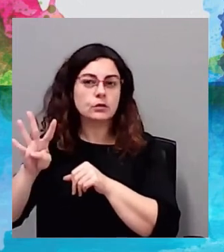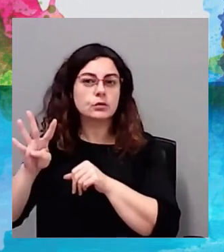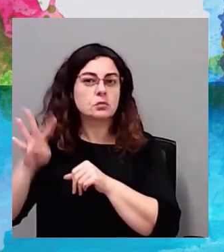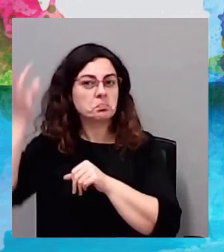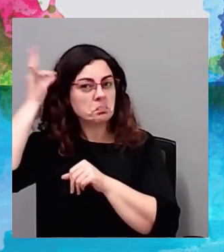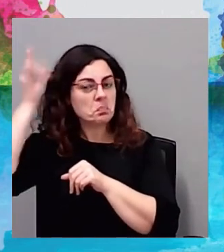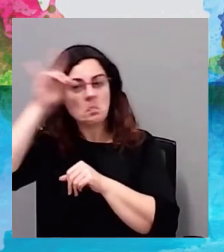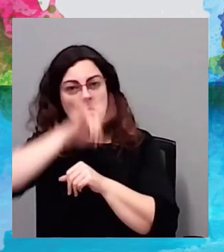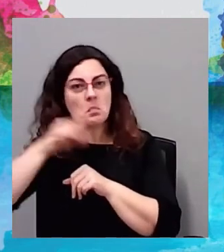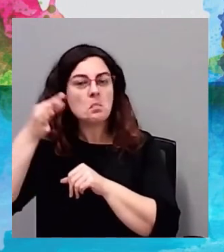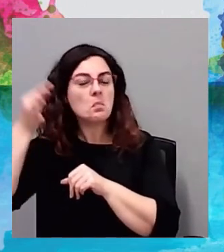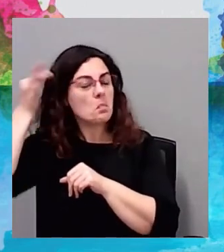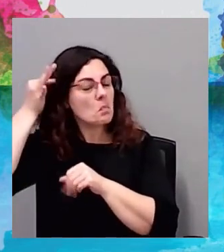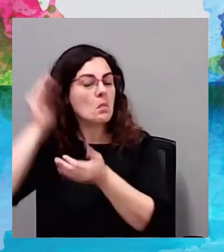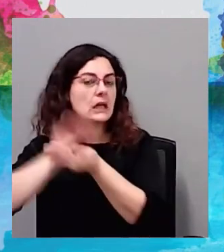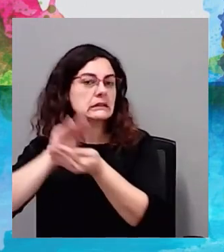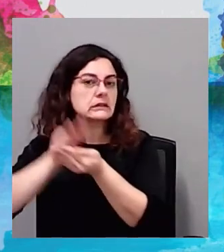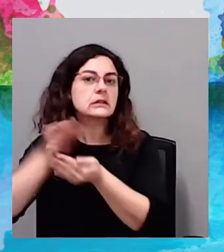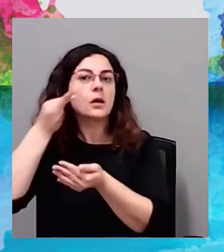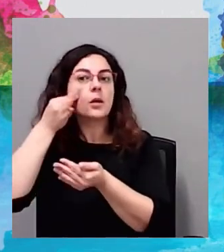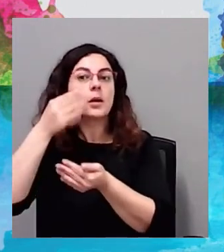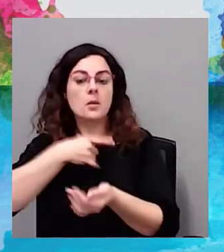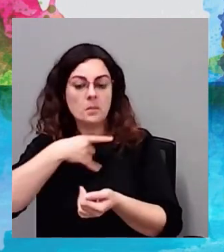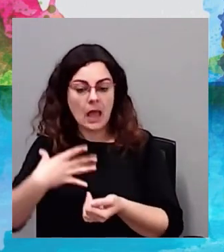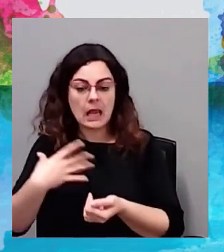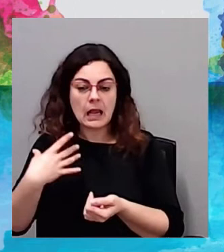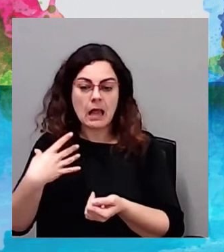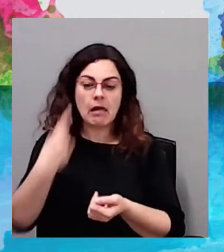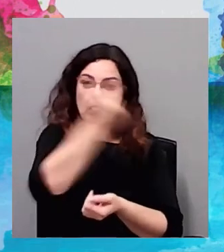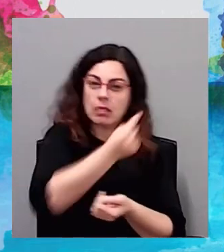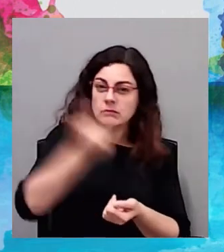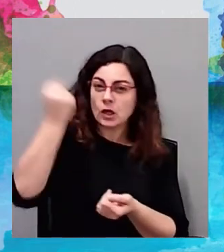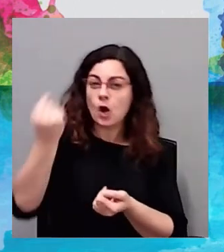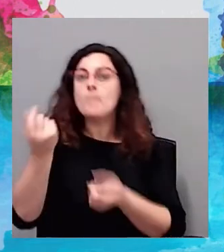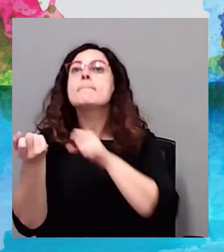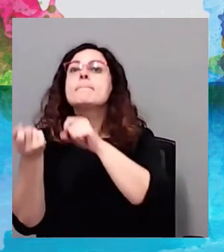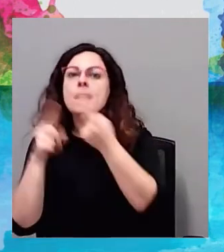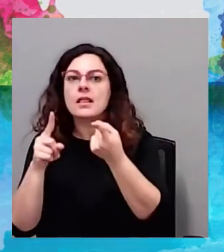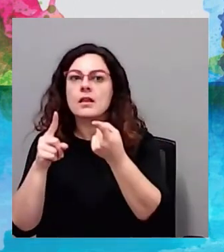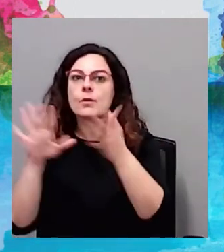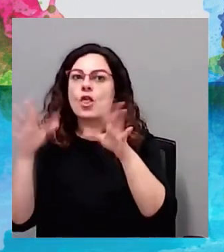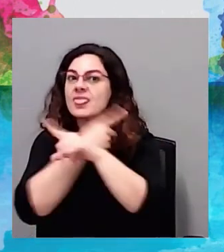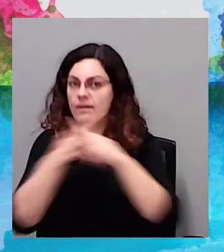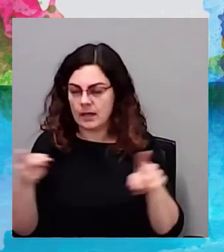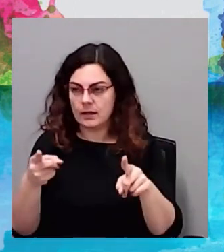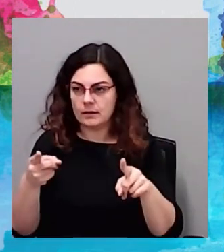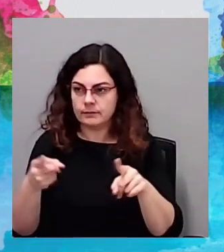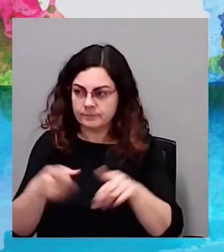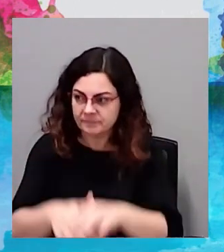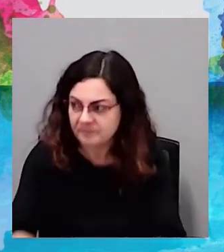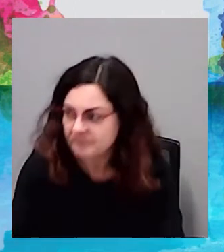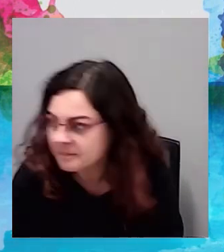3/4 white skin, quite similar to the former one, but completely different in other